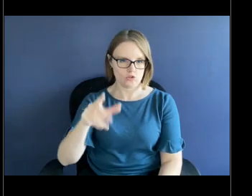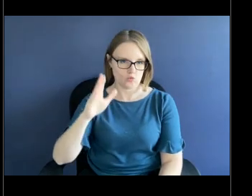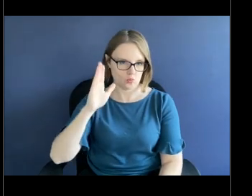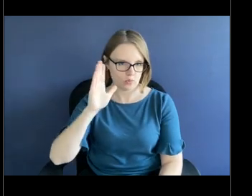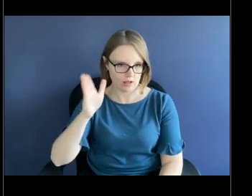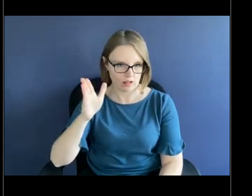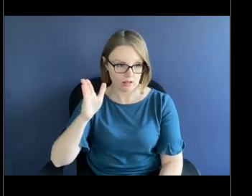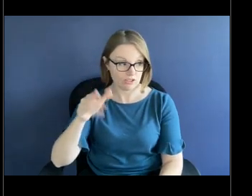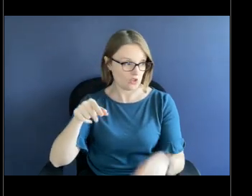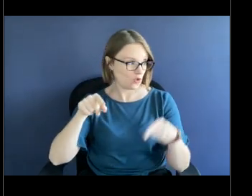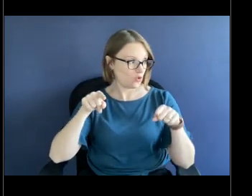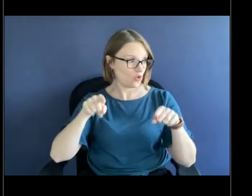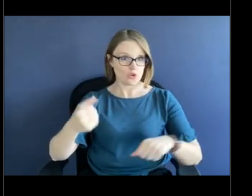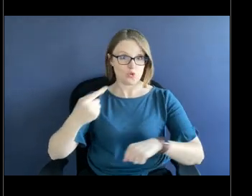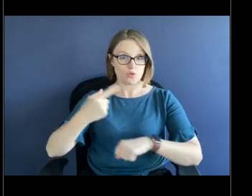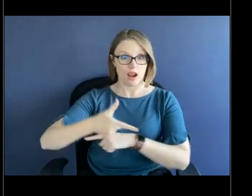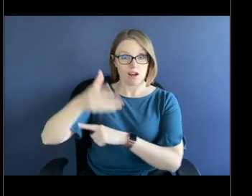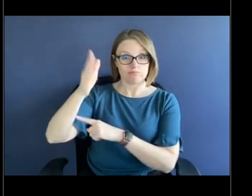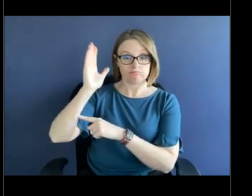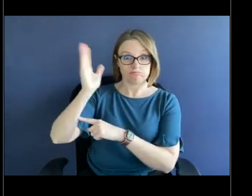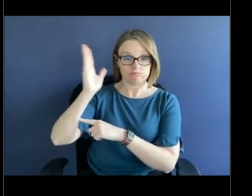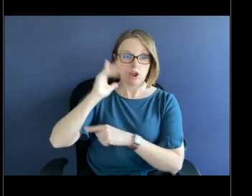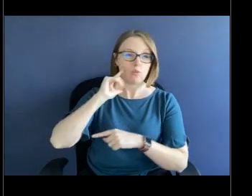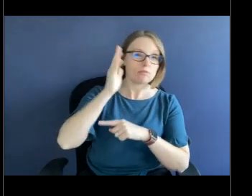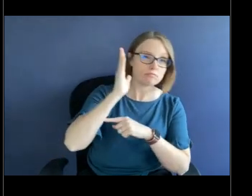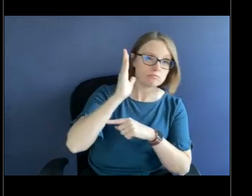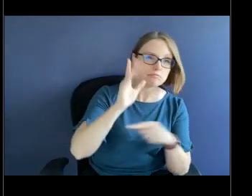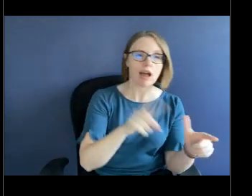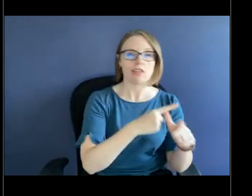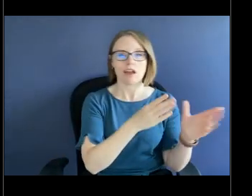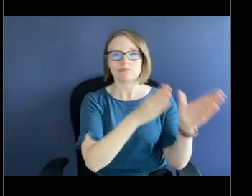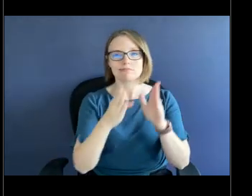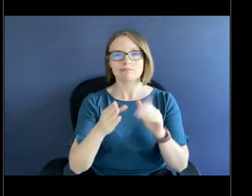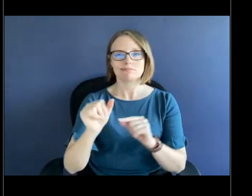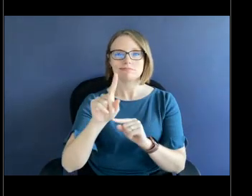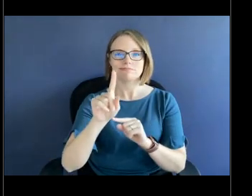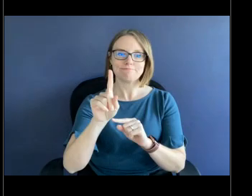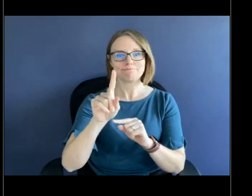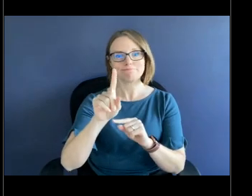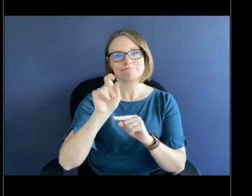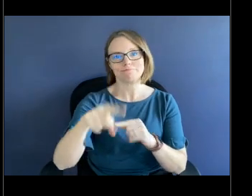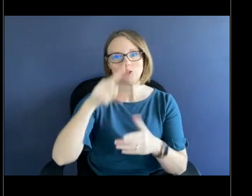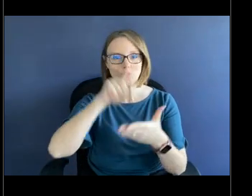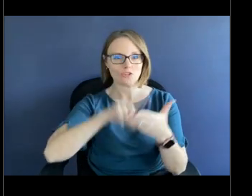During the webinar, we will be conducting knowledge checks.